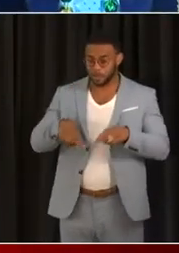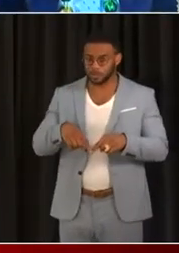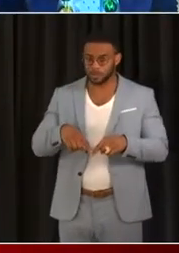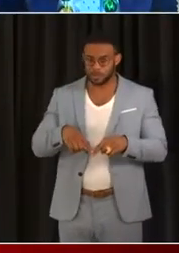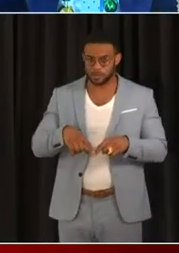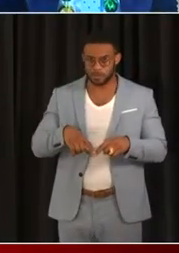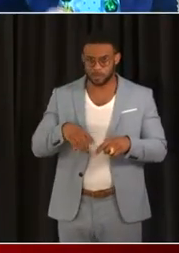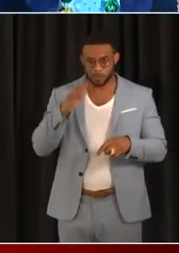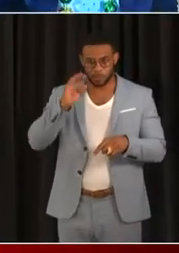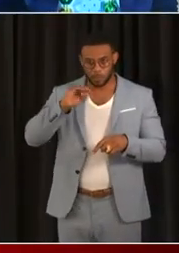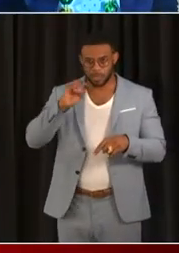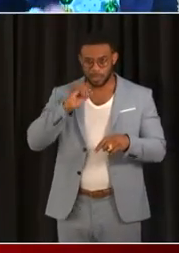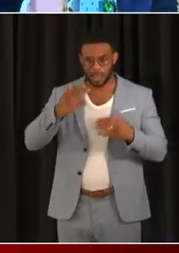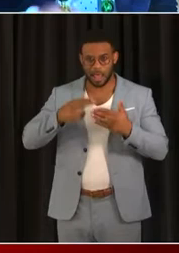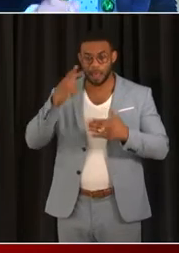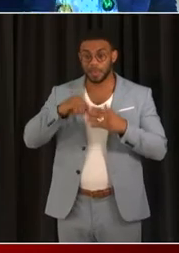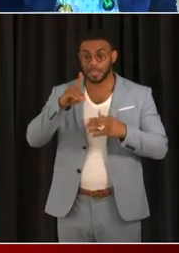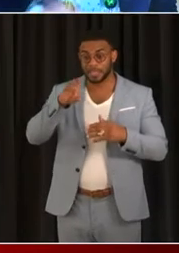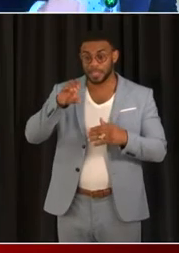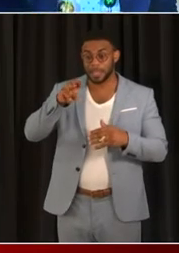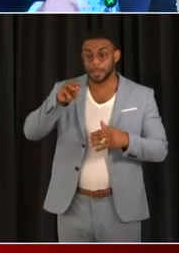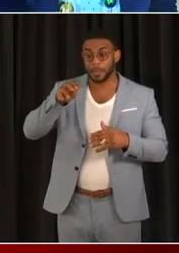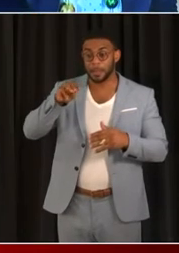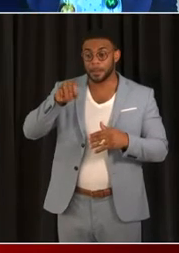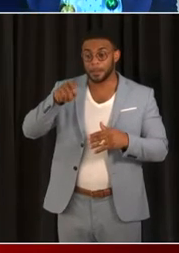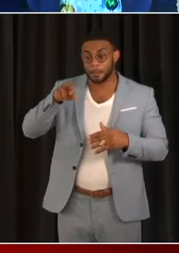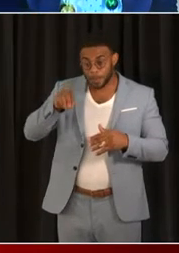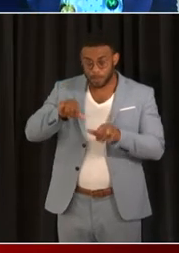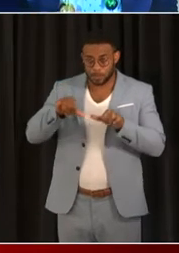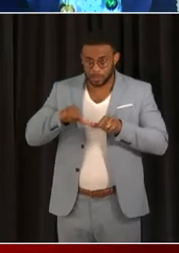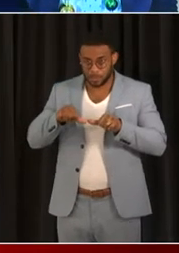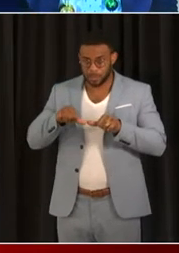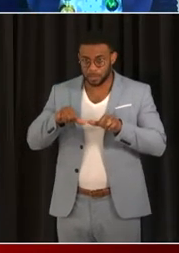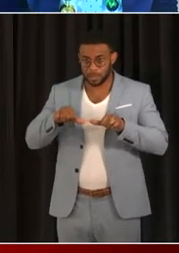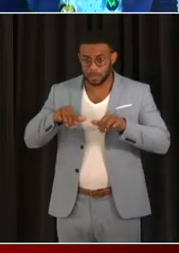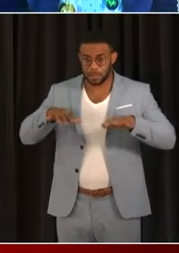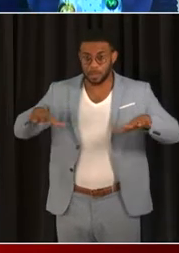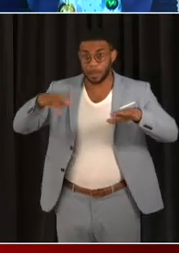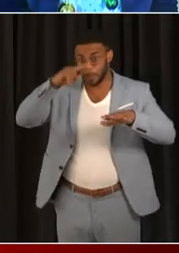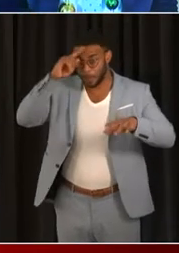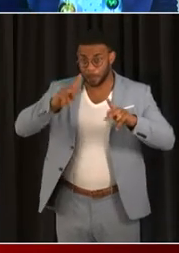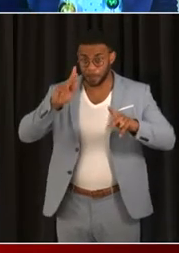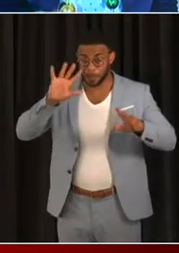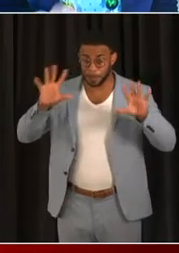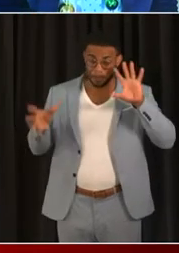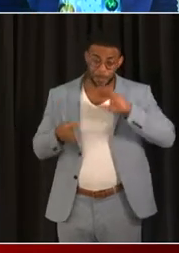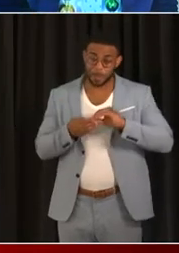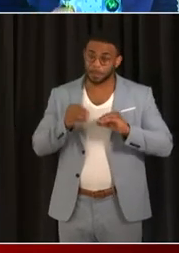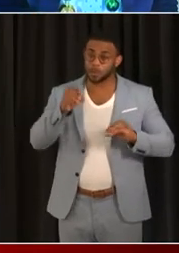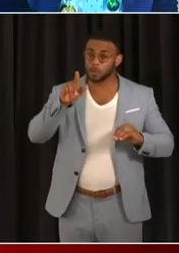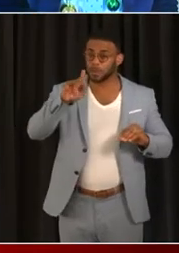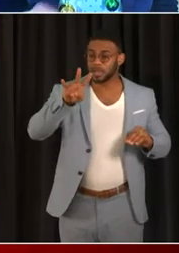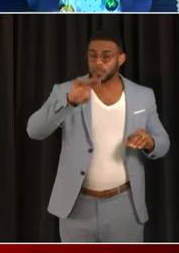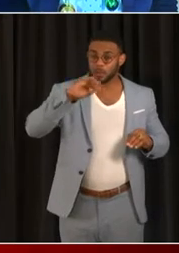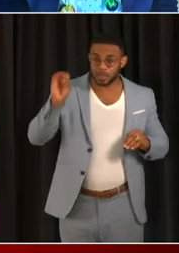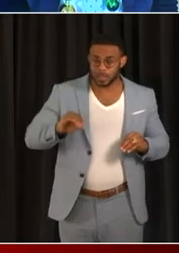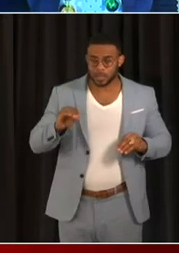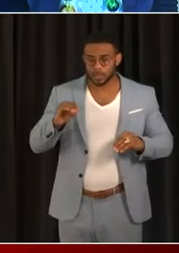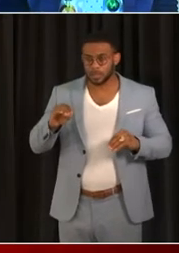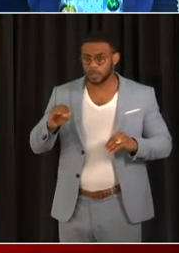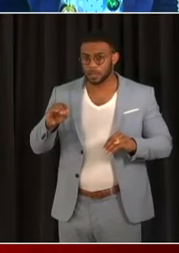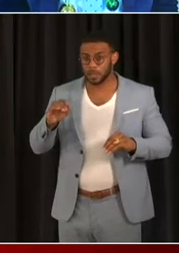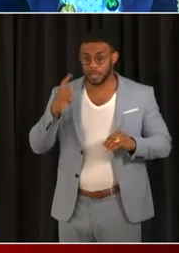we know that percentage is higher in D.C., but the D.C. metropolitan area, Black people make up 27%